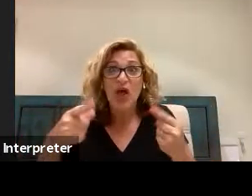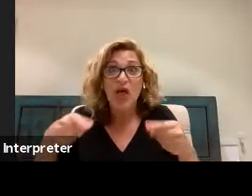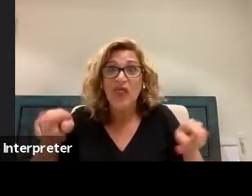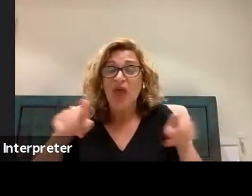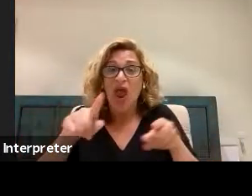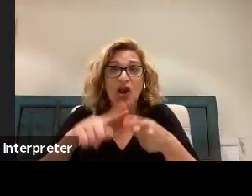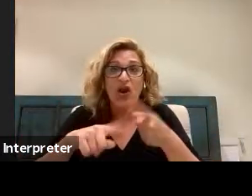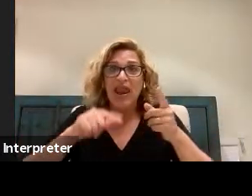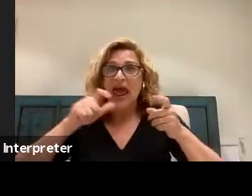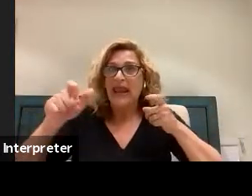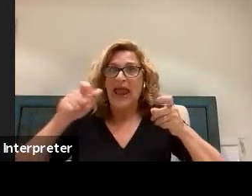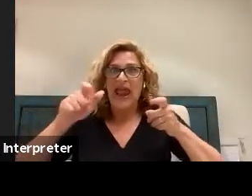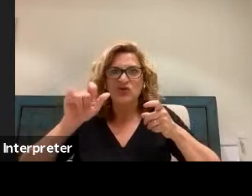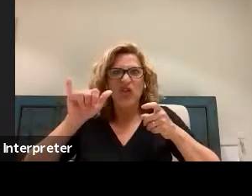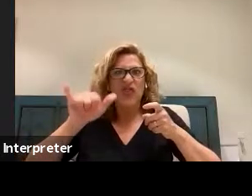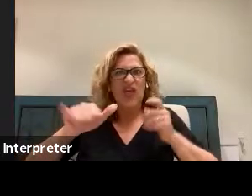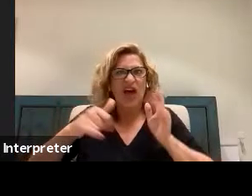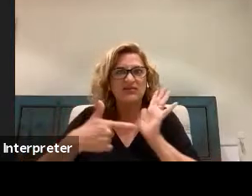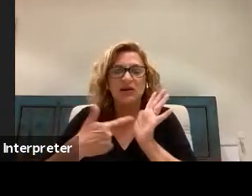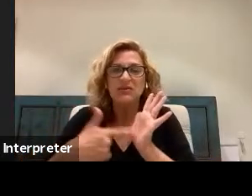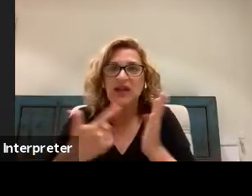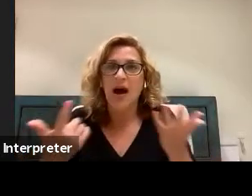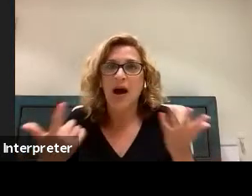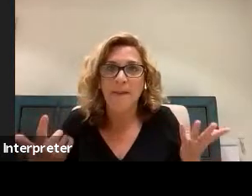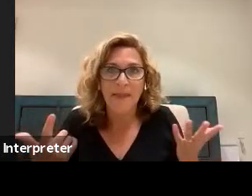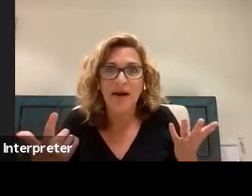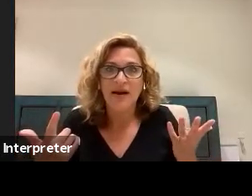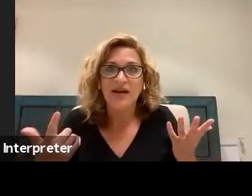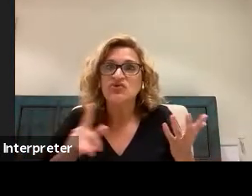those things sometimes. And so it's up to